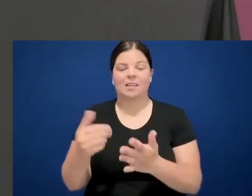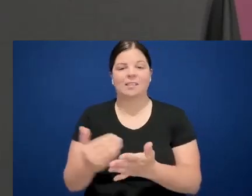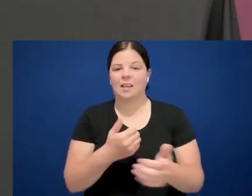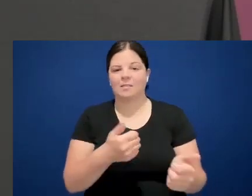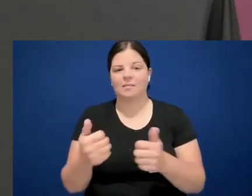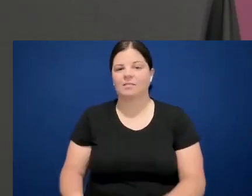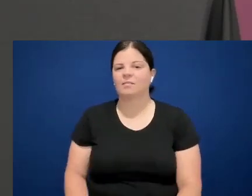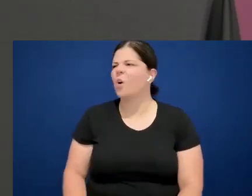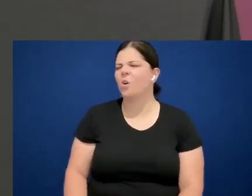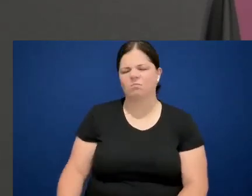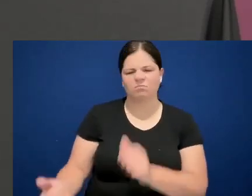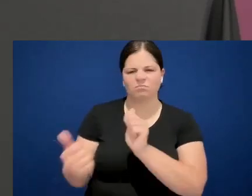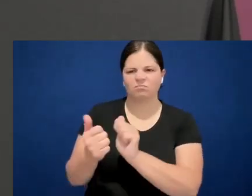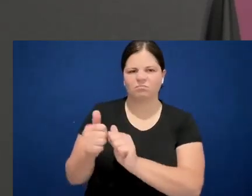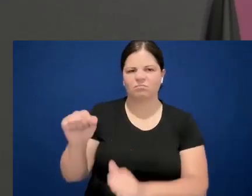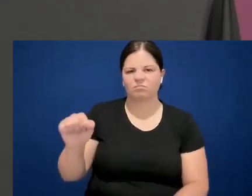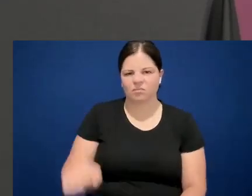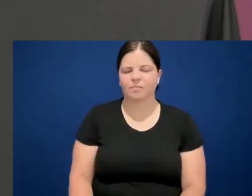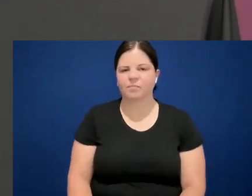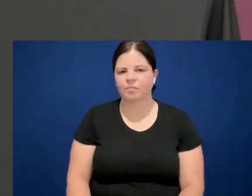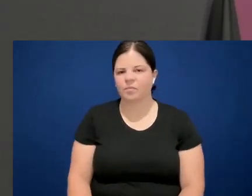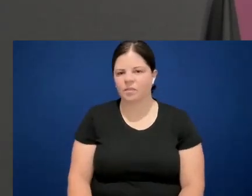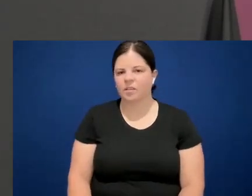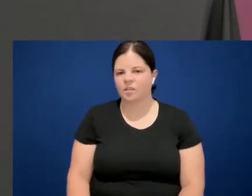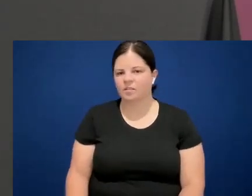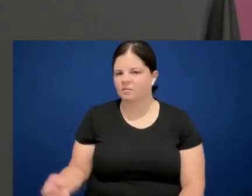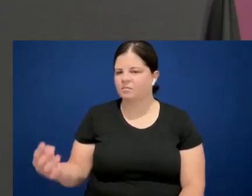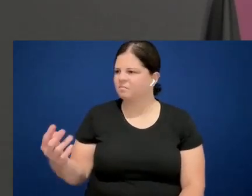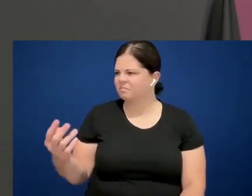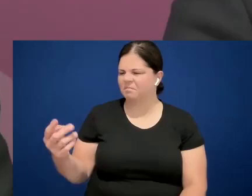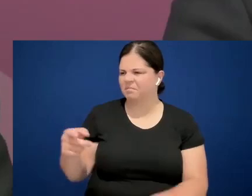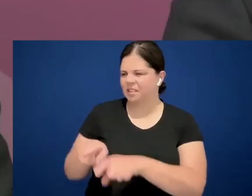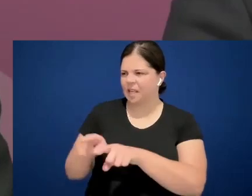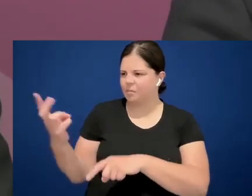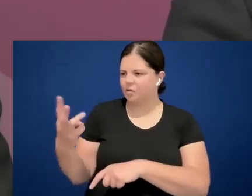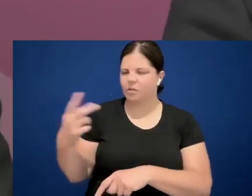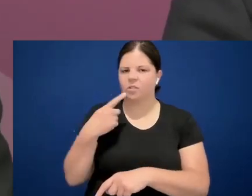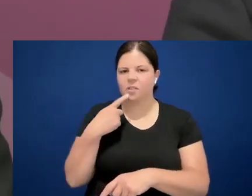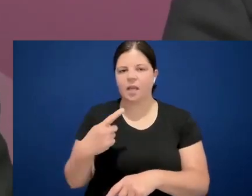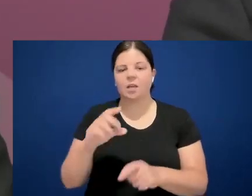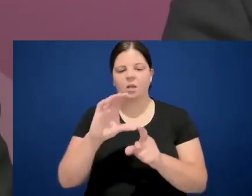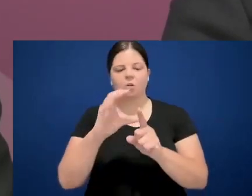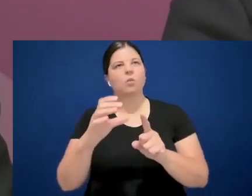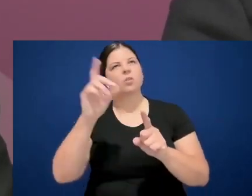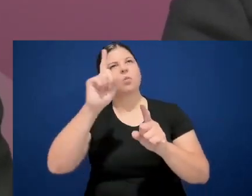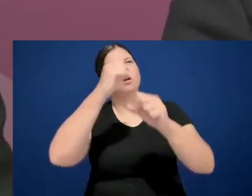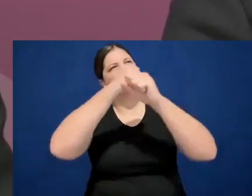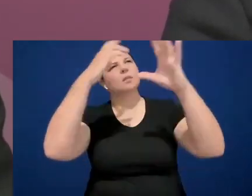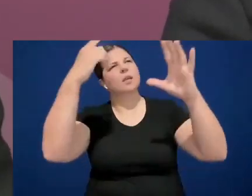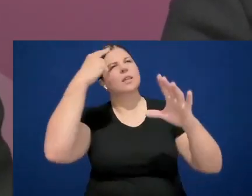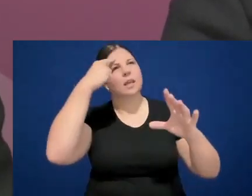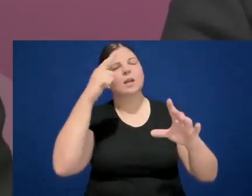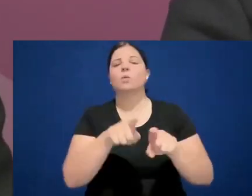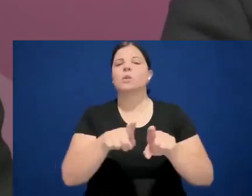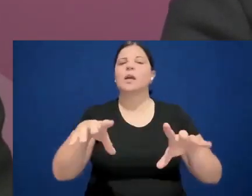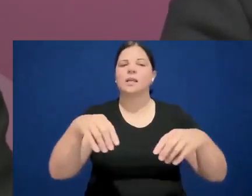Here. I think picking up what all of you said, to me, culture is about what's expected and what's accepted. So to your point,